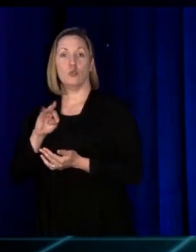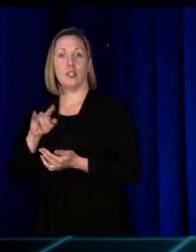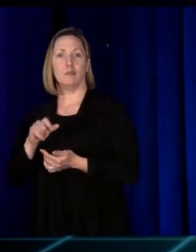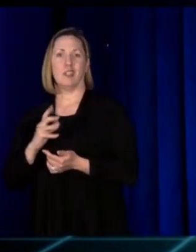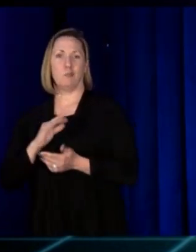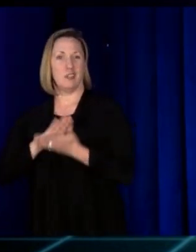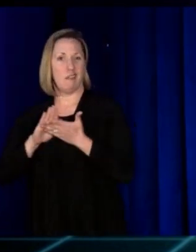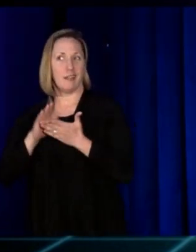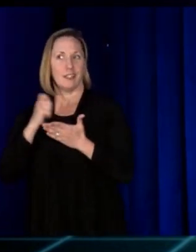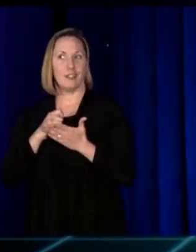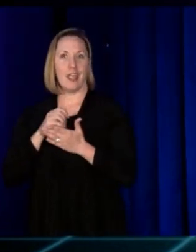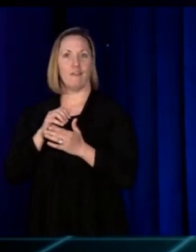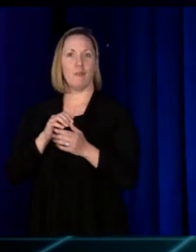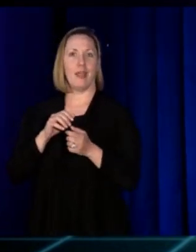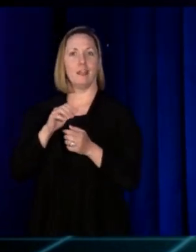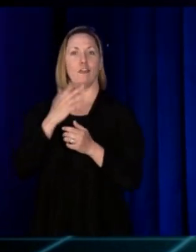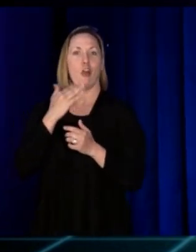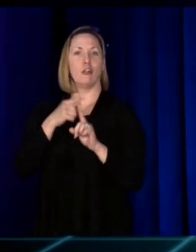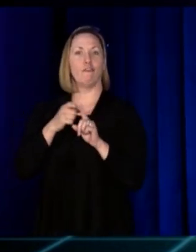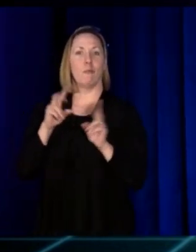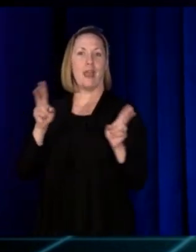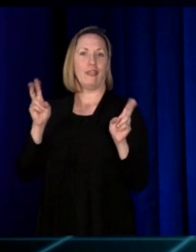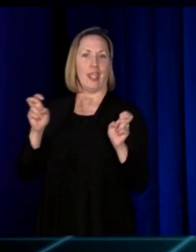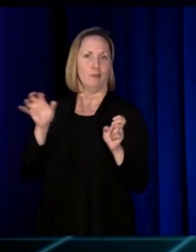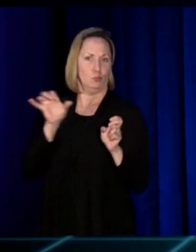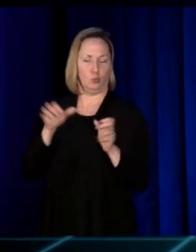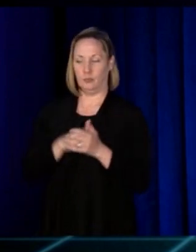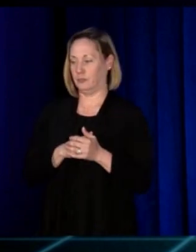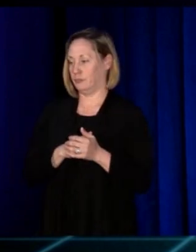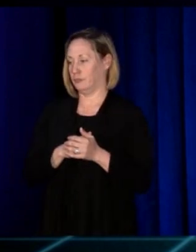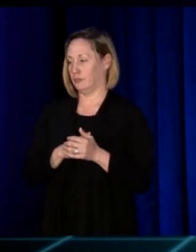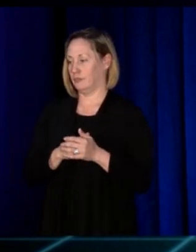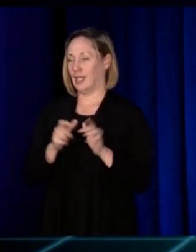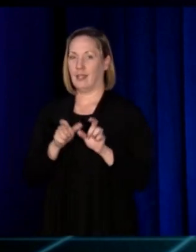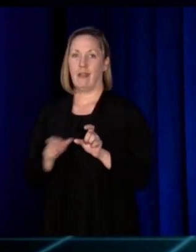from my theme. I can add a little bit of margin to the top.